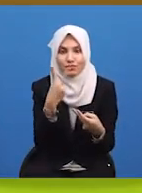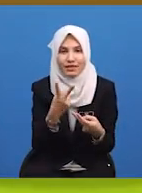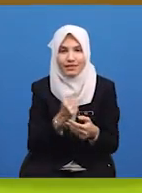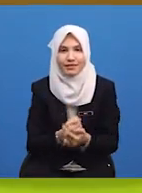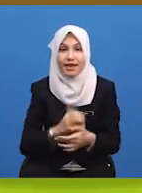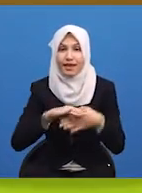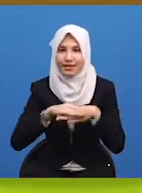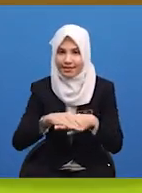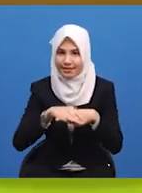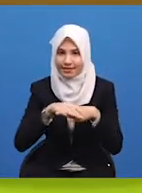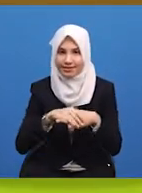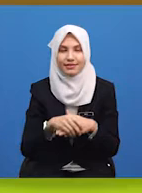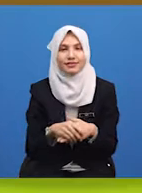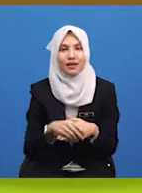English.